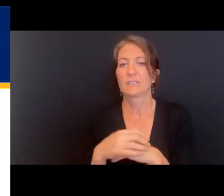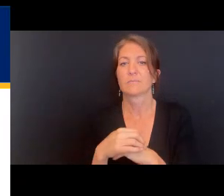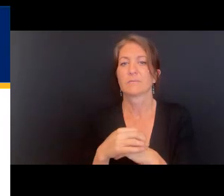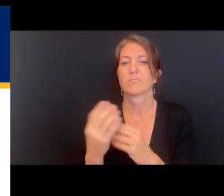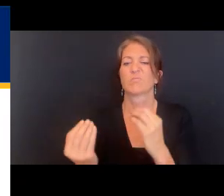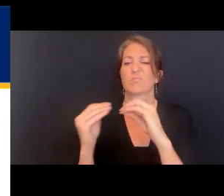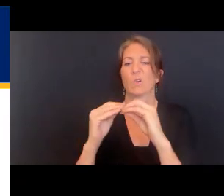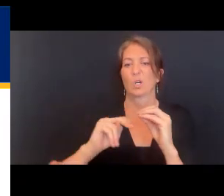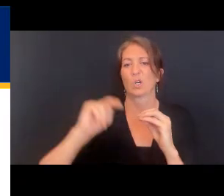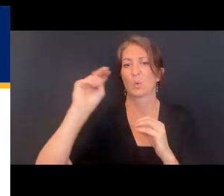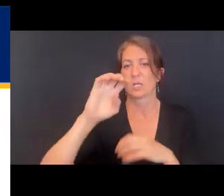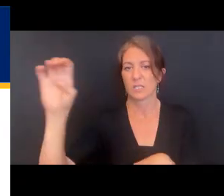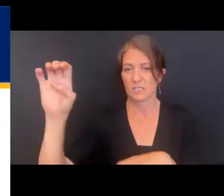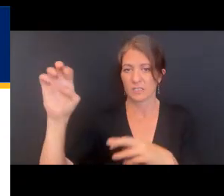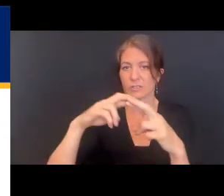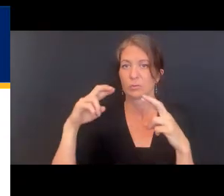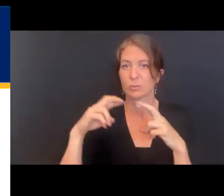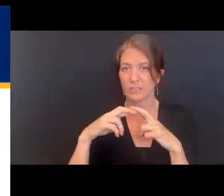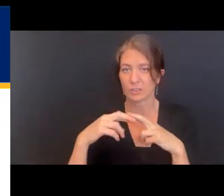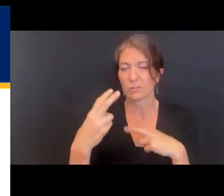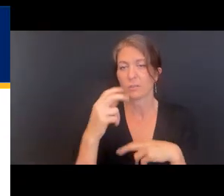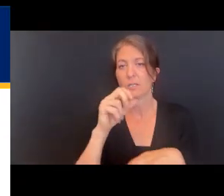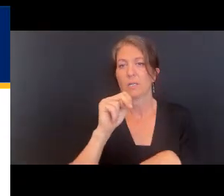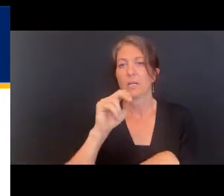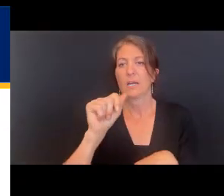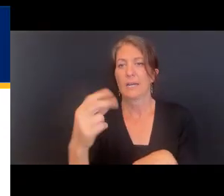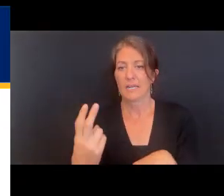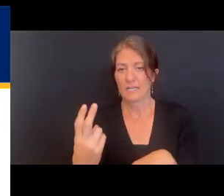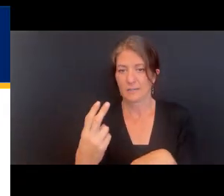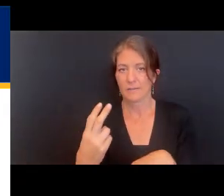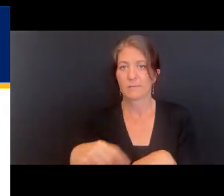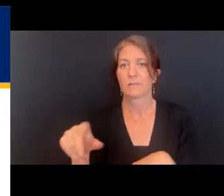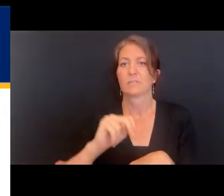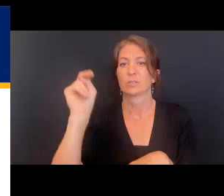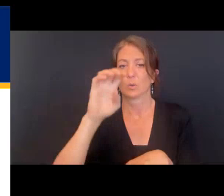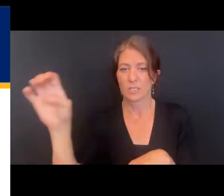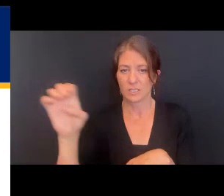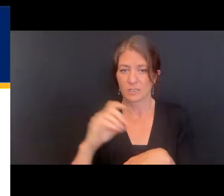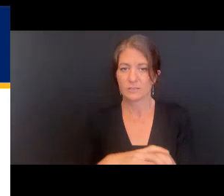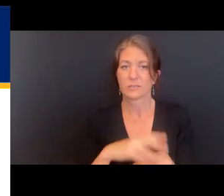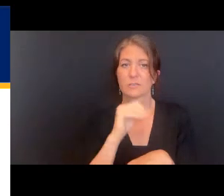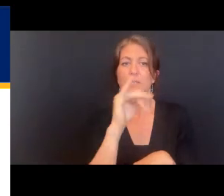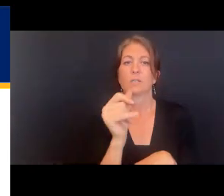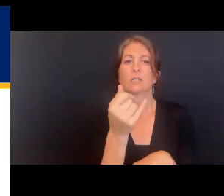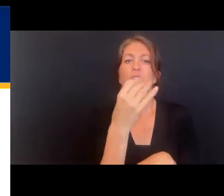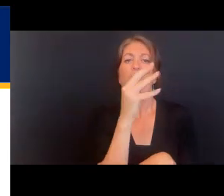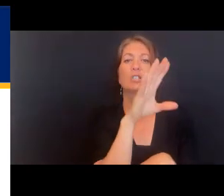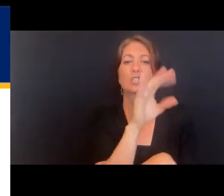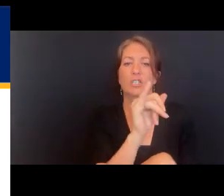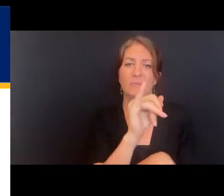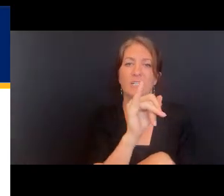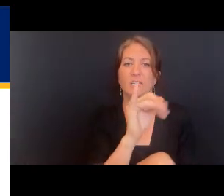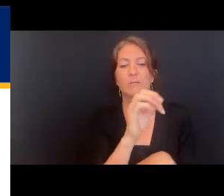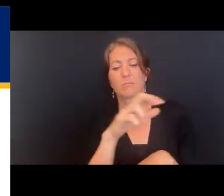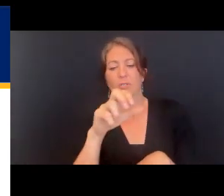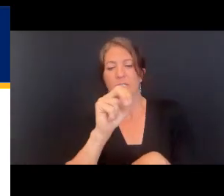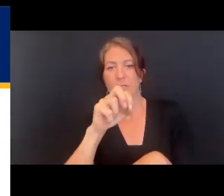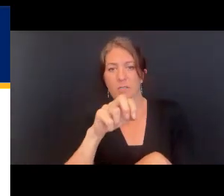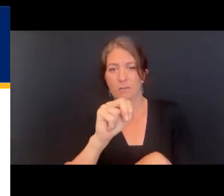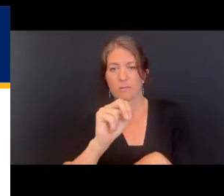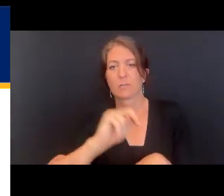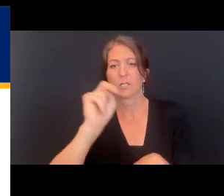Region. Hannah McNeil is Northeastern Region. Jamie Brion is Northeastern Region. And